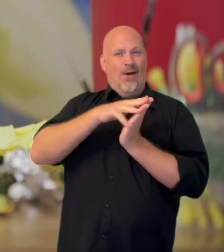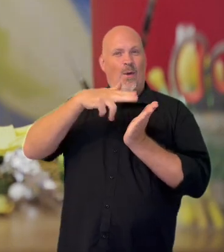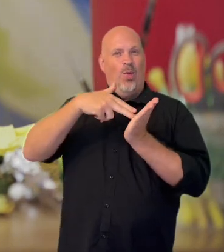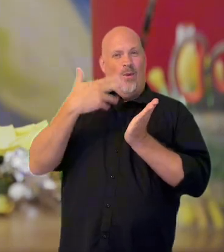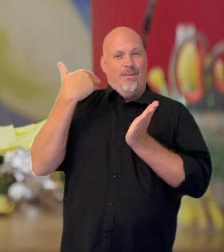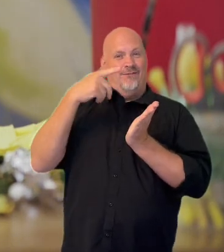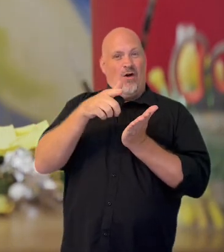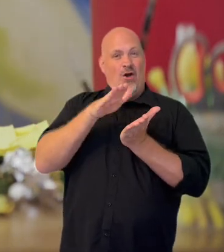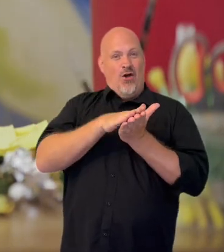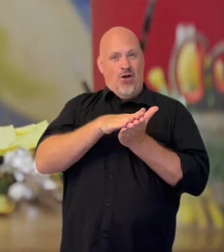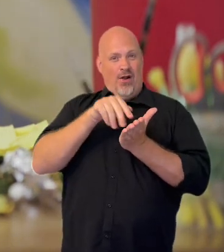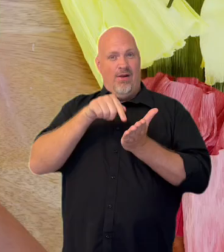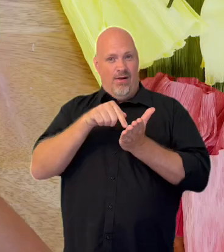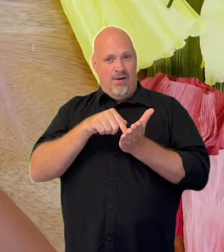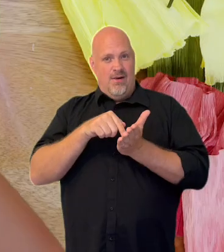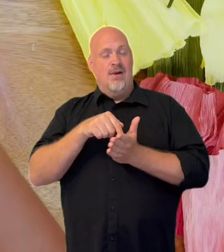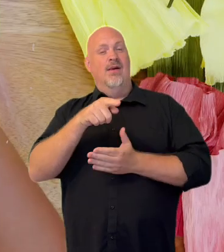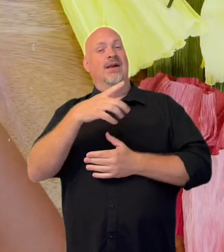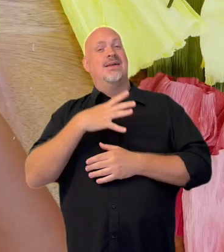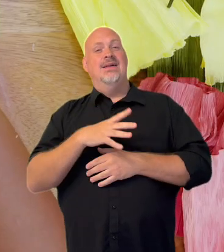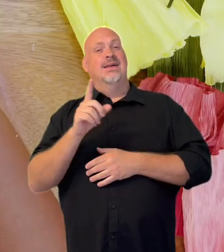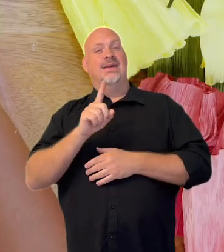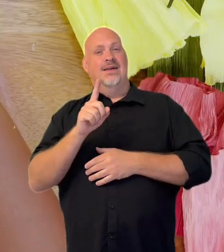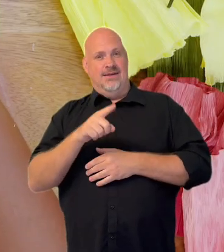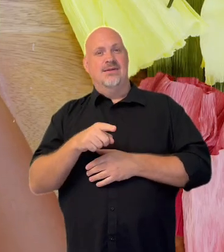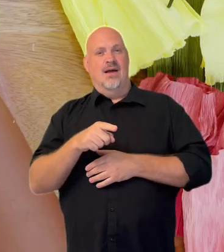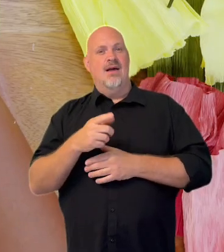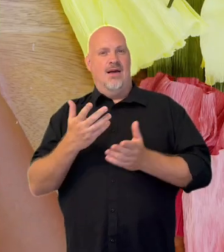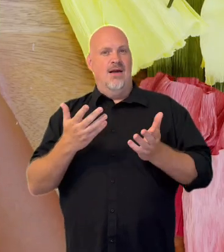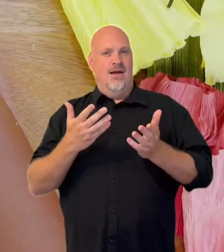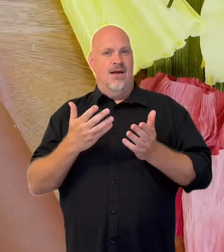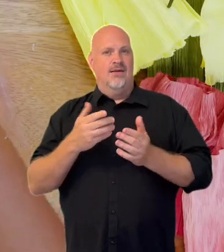spread across. So we're going to trim this down a little bit.